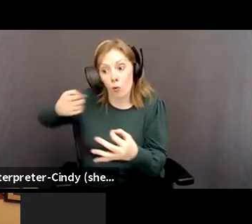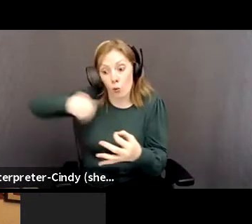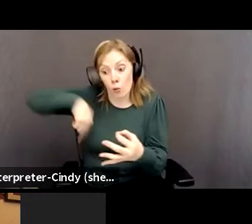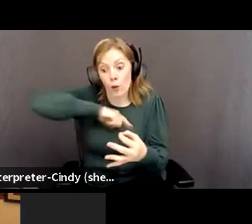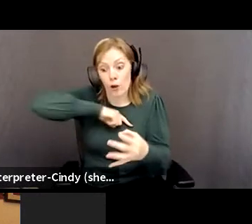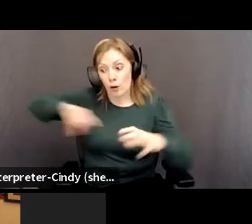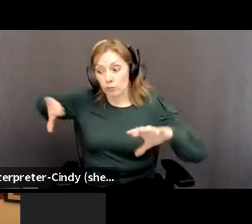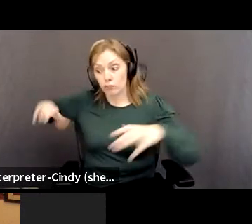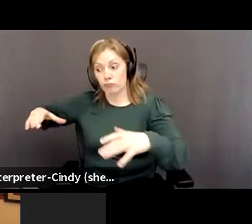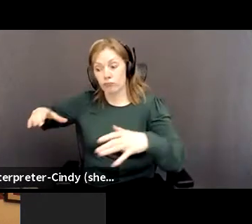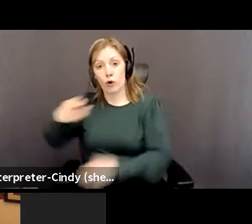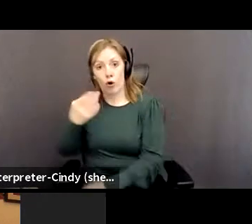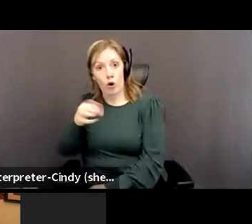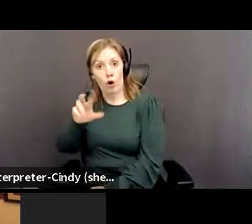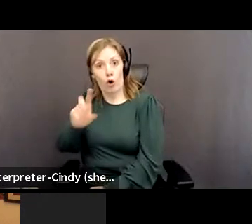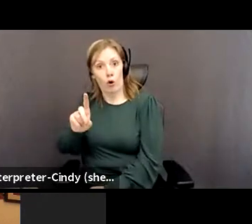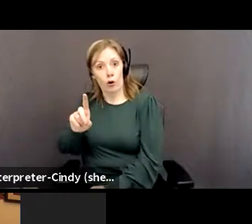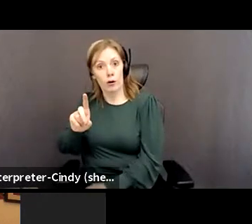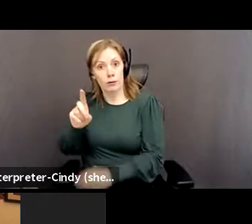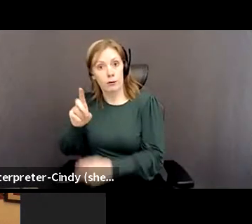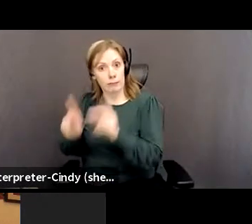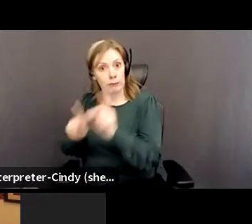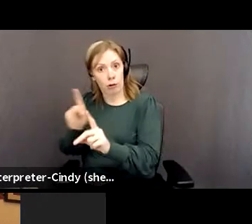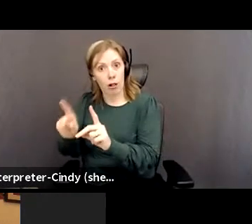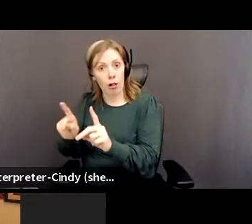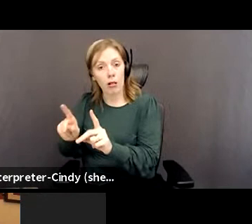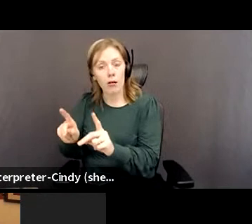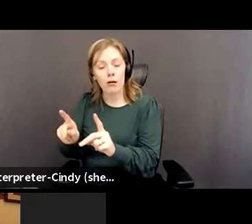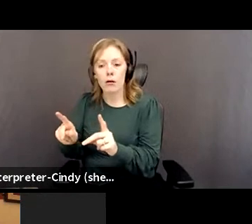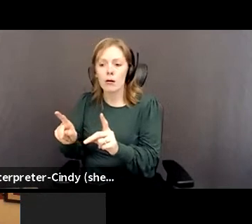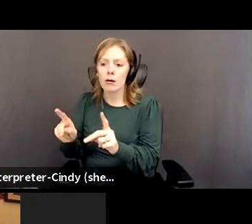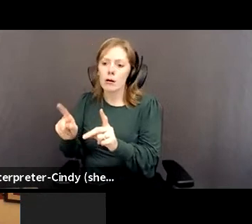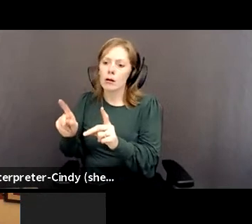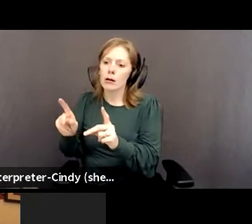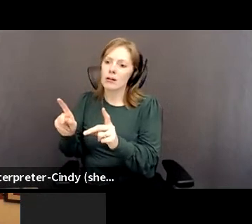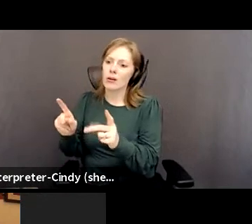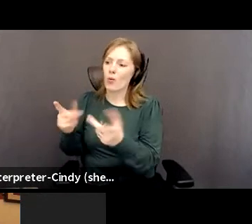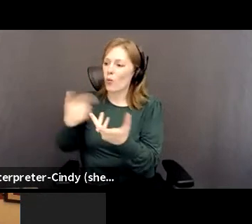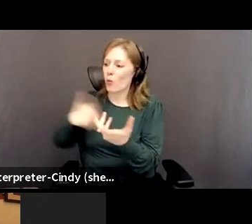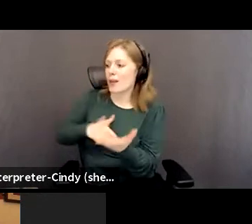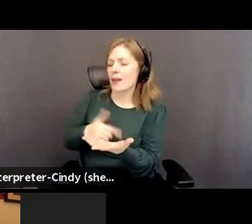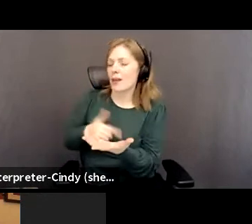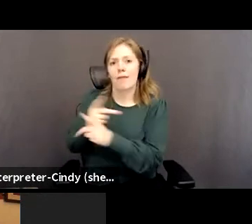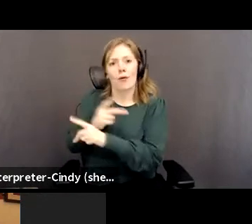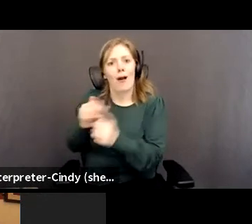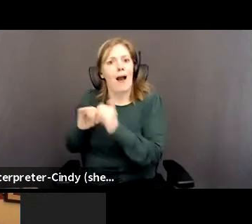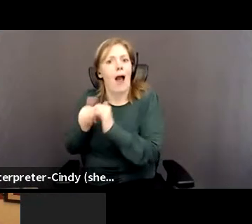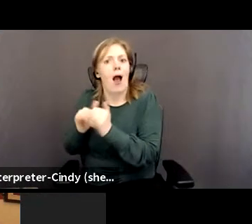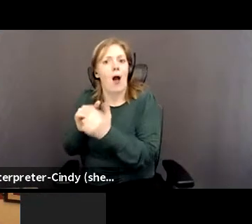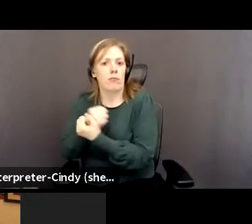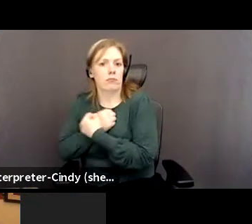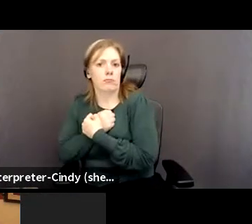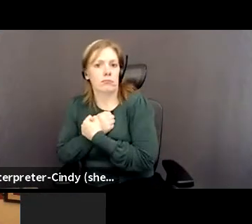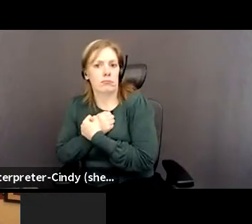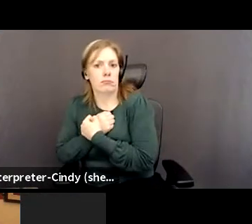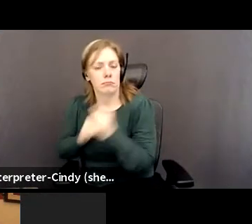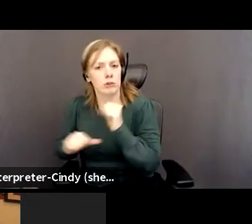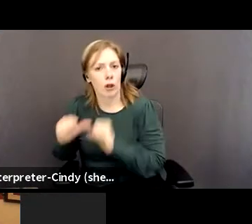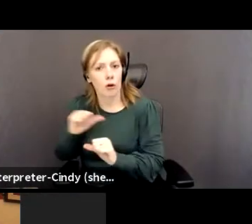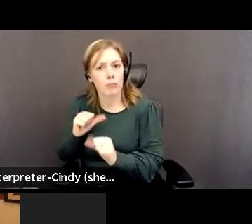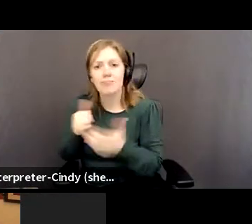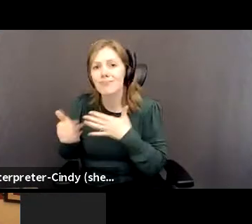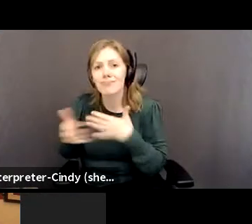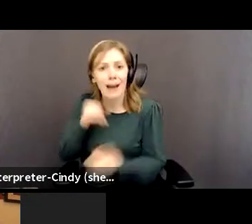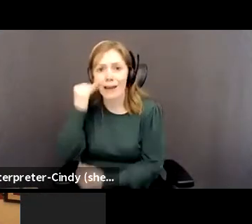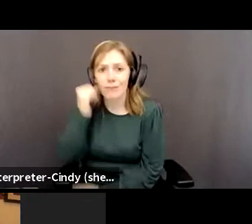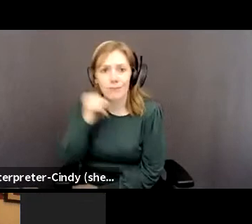learn to like, you know, do we want to make space to still love, however messy that love can be? And